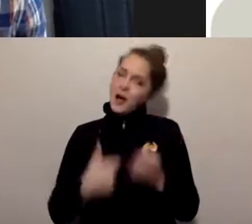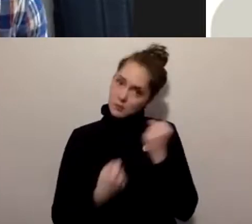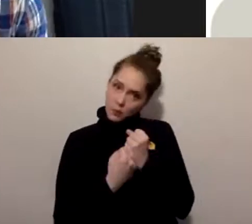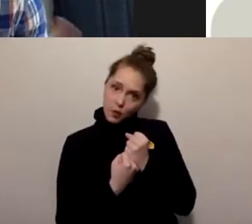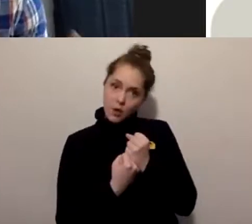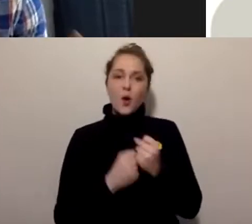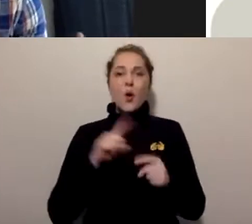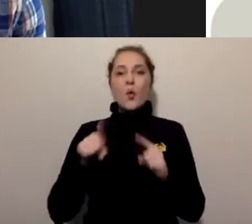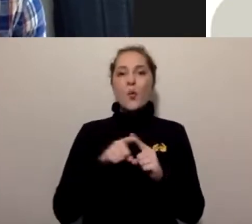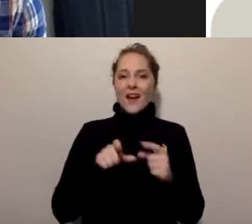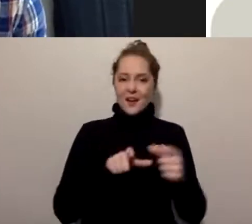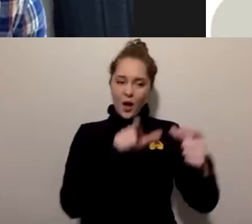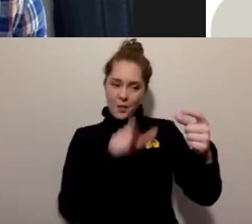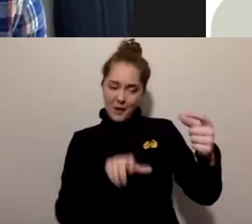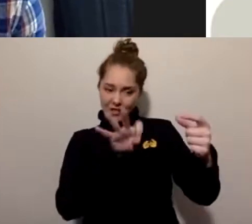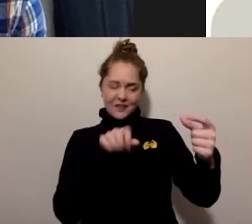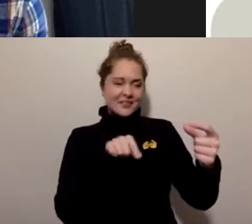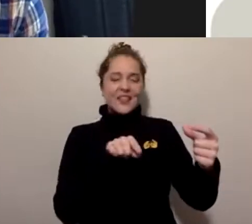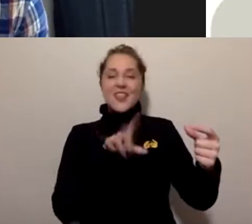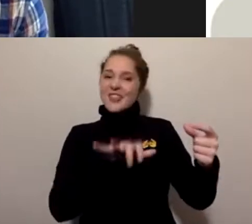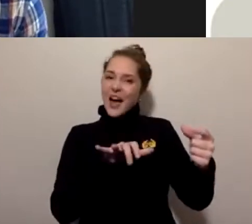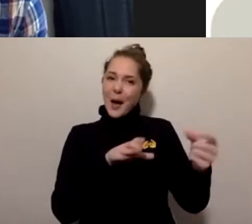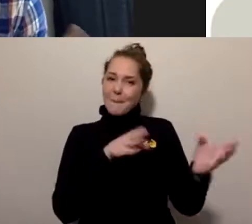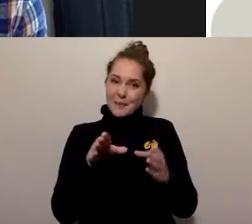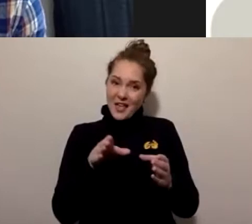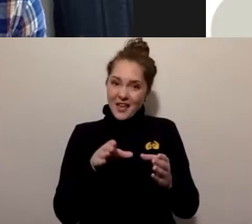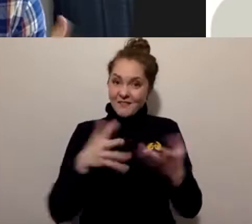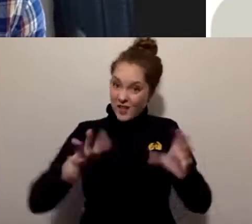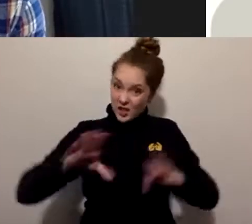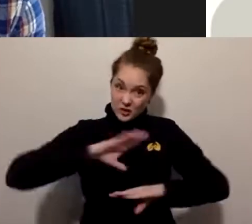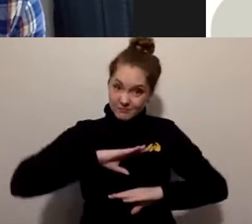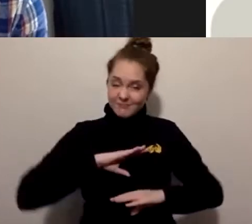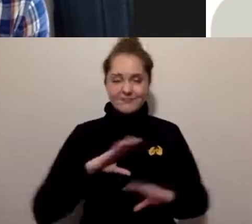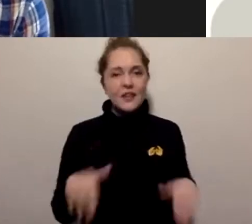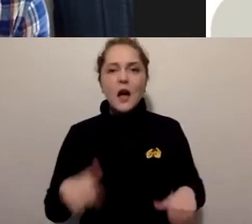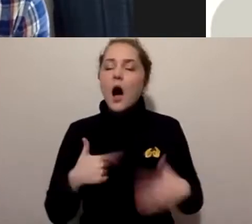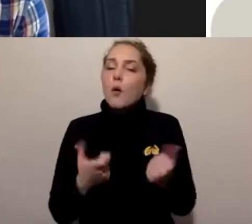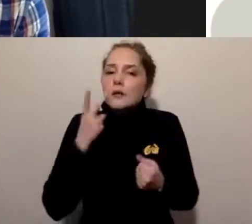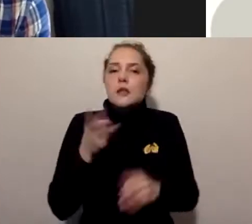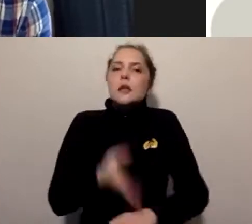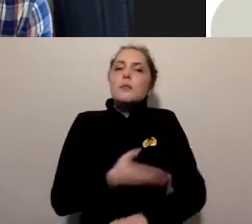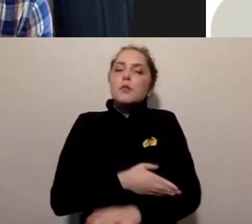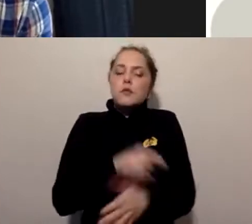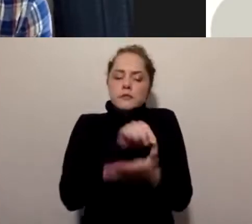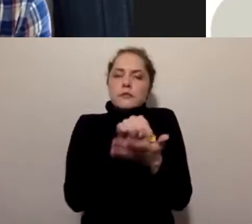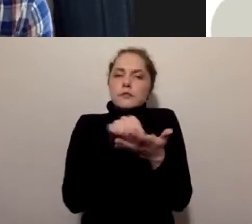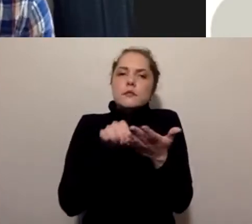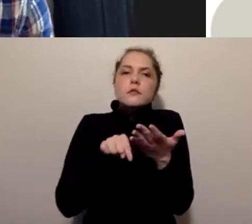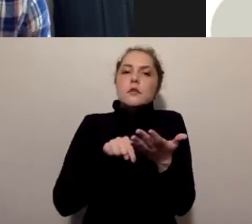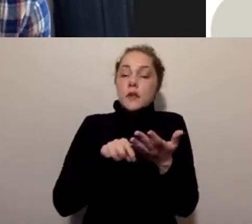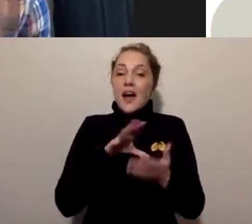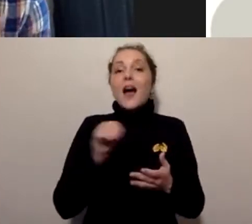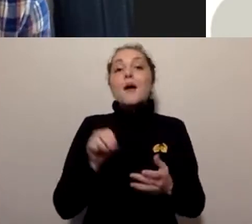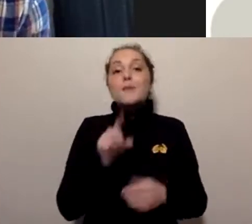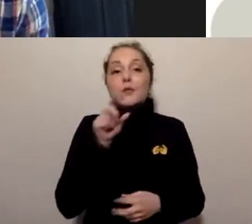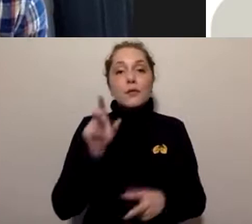on the ballot, was not a complete plan. And so what I'd like to do is see where we can improve and make sure that folks who are